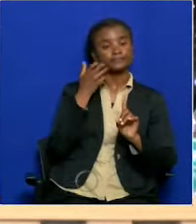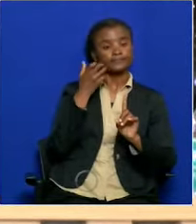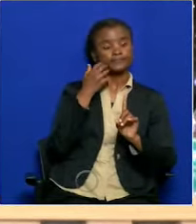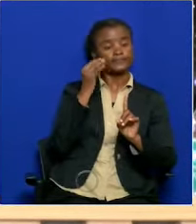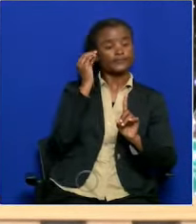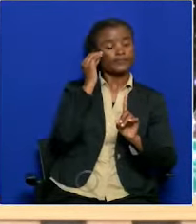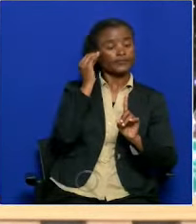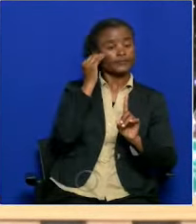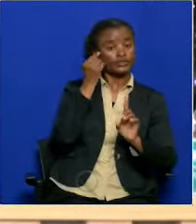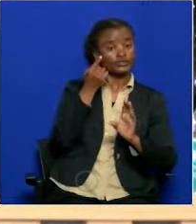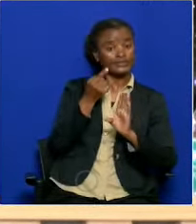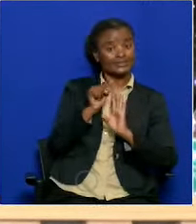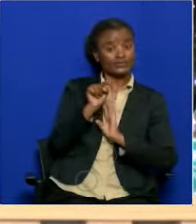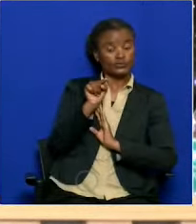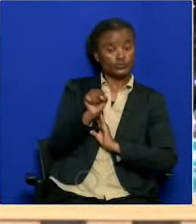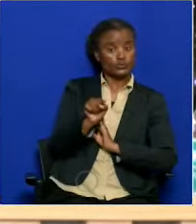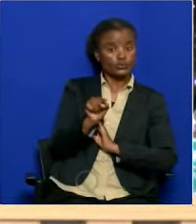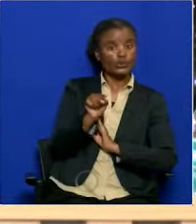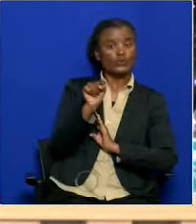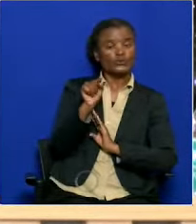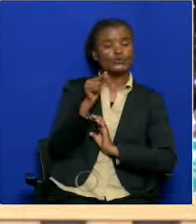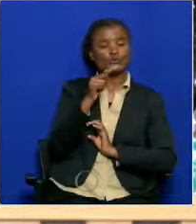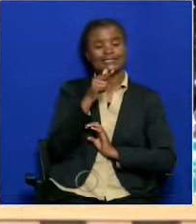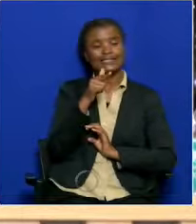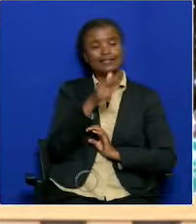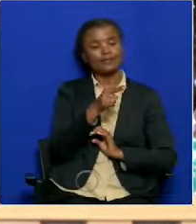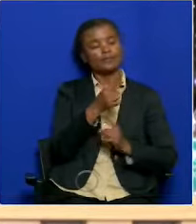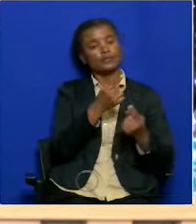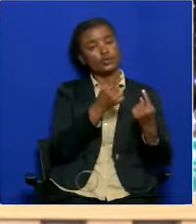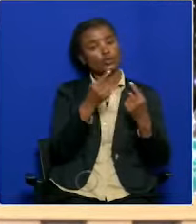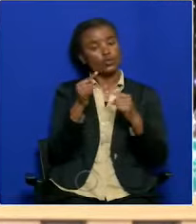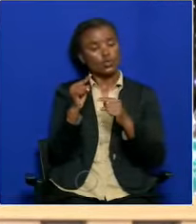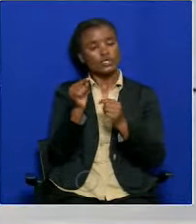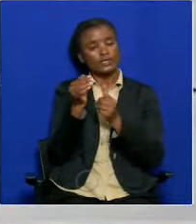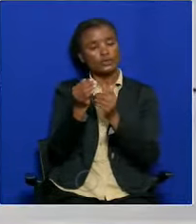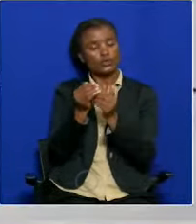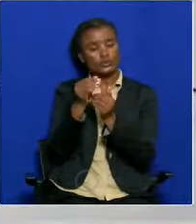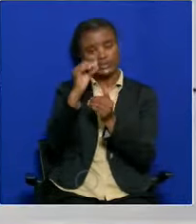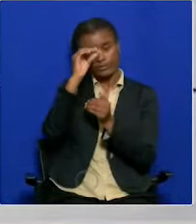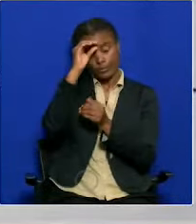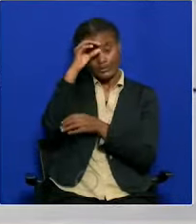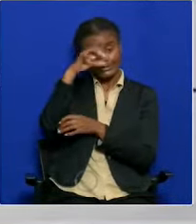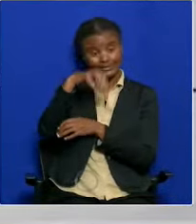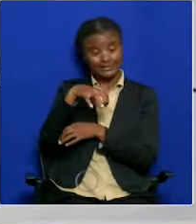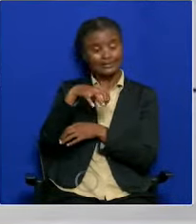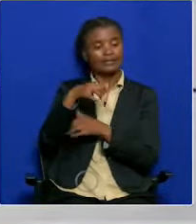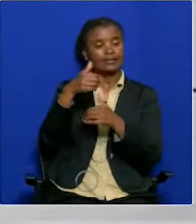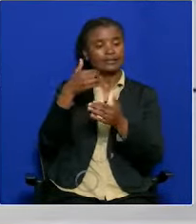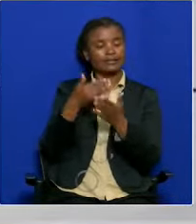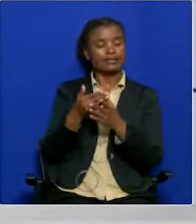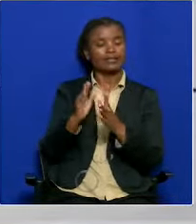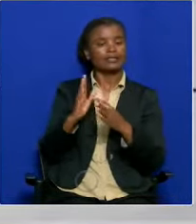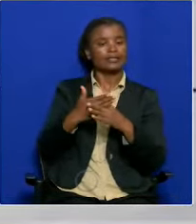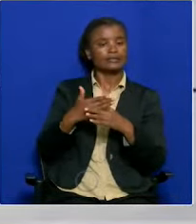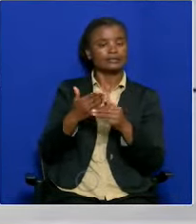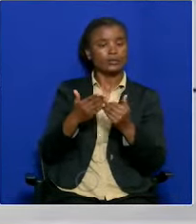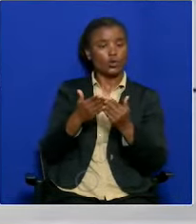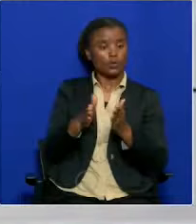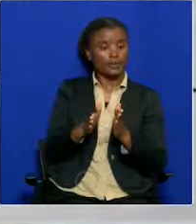him, you can go to the nearest police station to open a case. He says, if Sergeant Nkosi is not